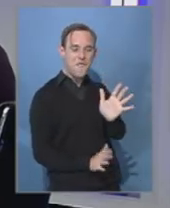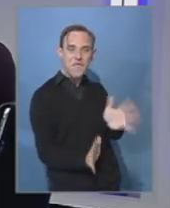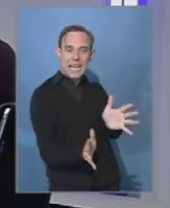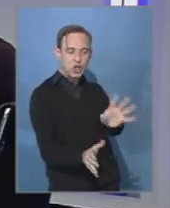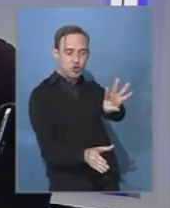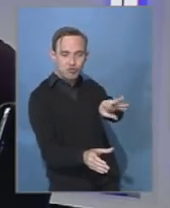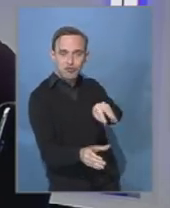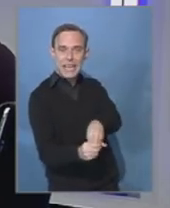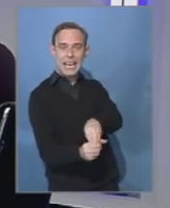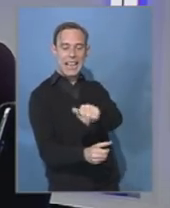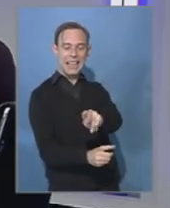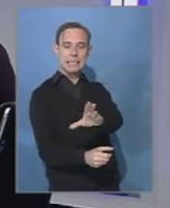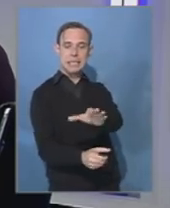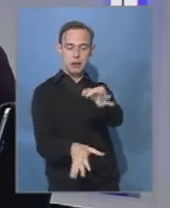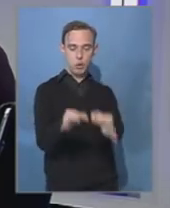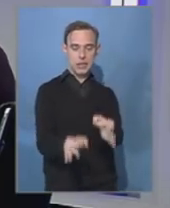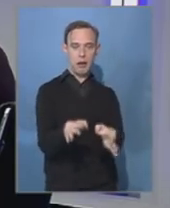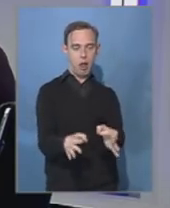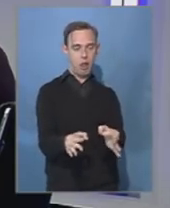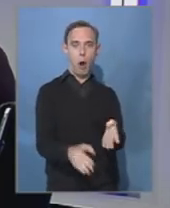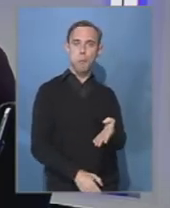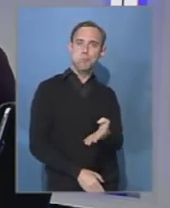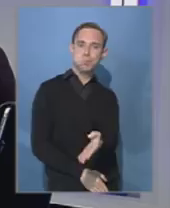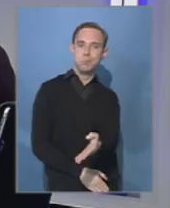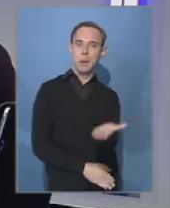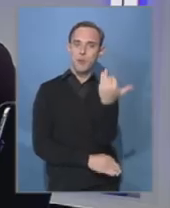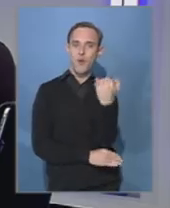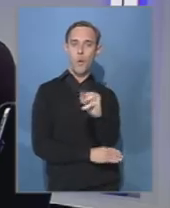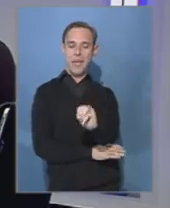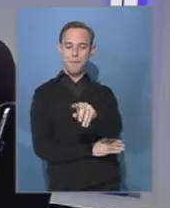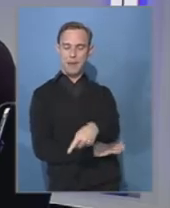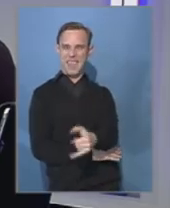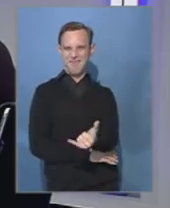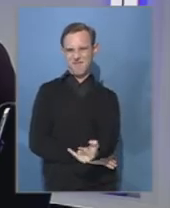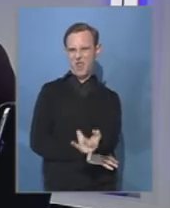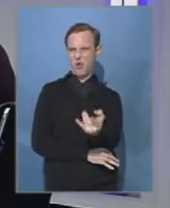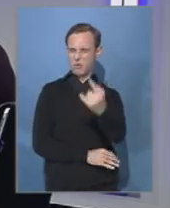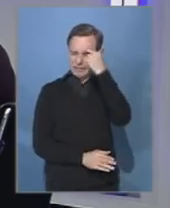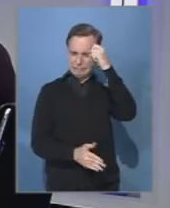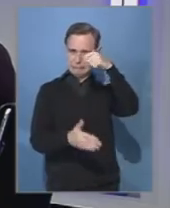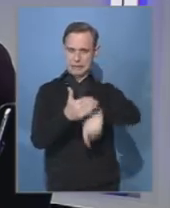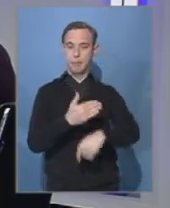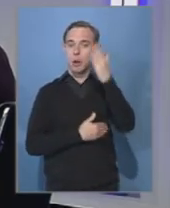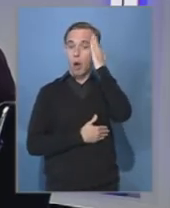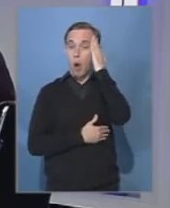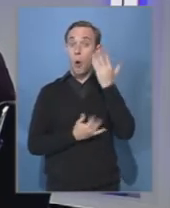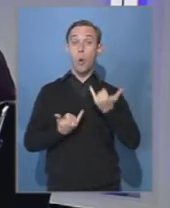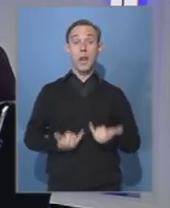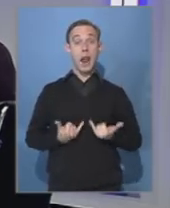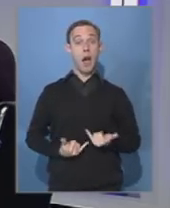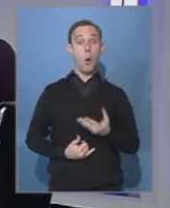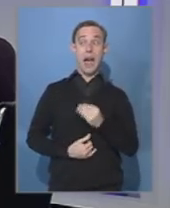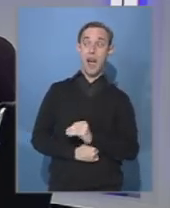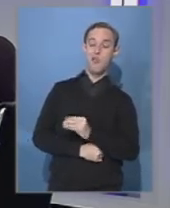this party and how it works. So we're in Irene. We're into the 8th hour